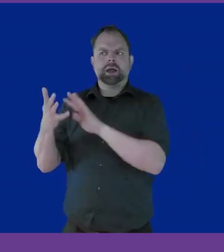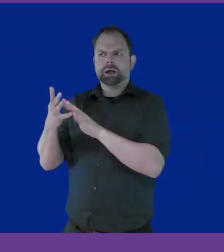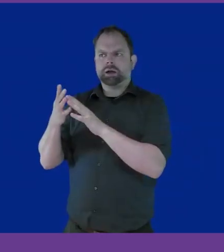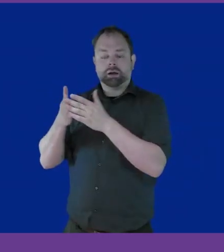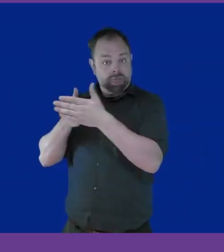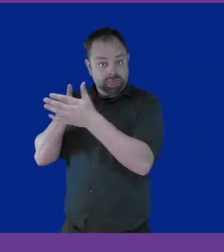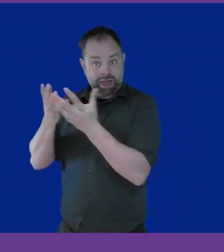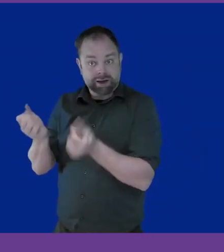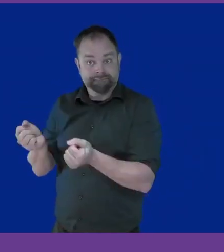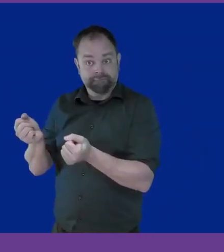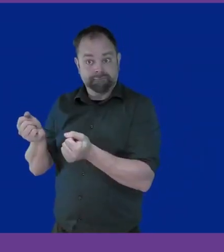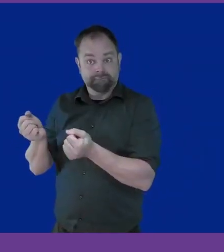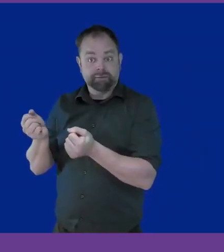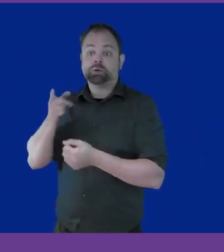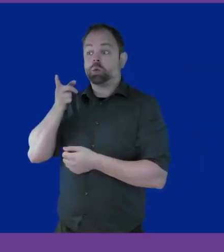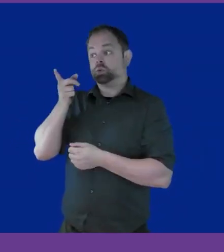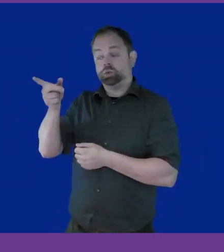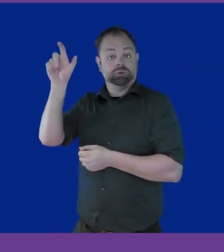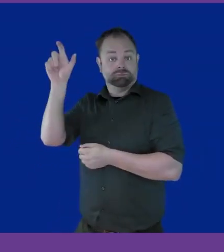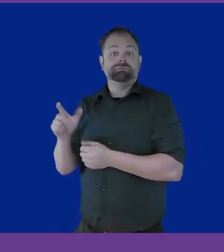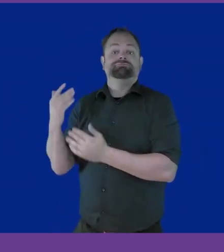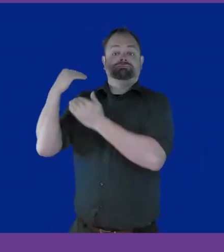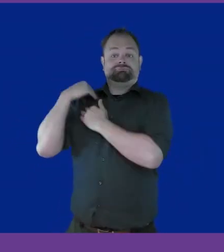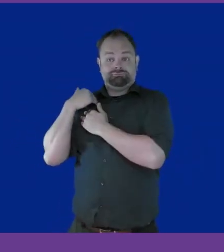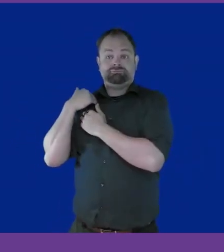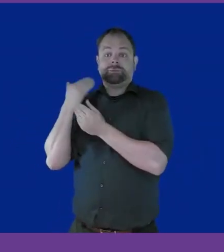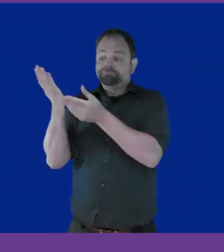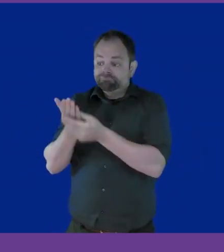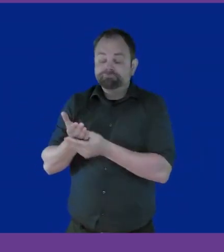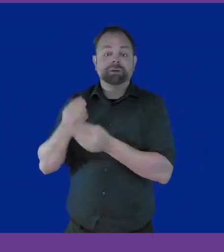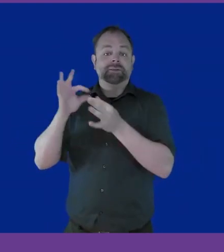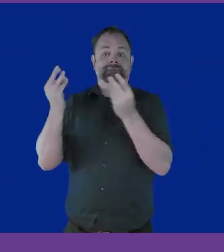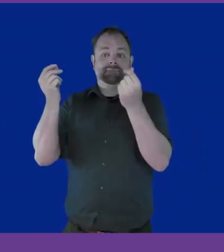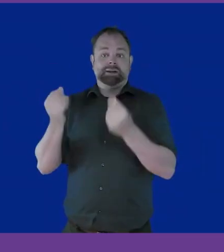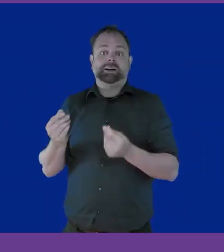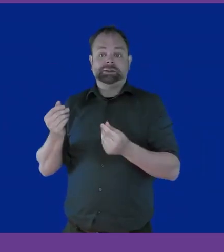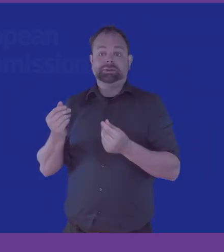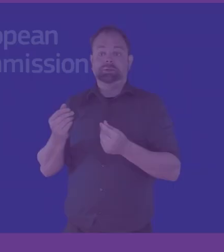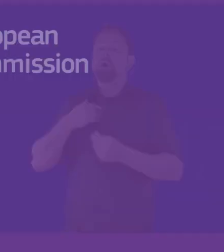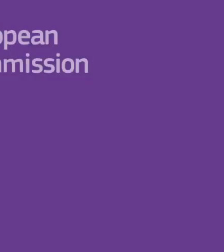going today, as long as your files will be accessible. Commissioner, I give you the floor.